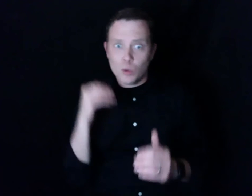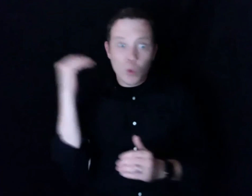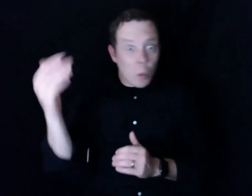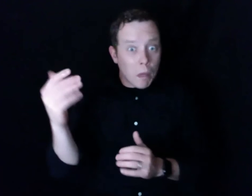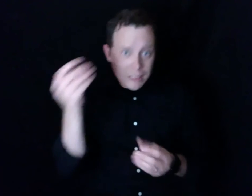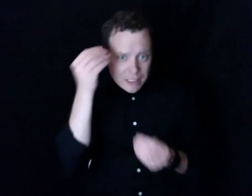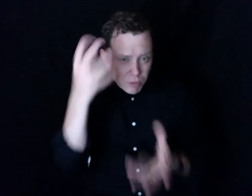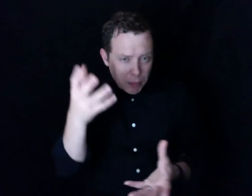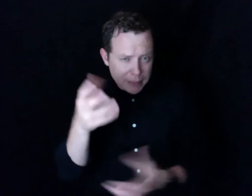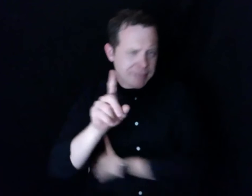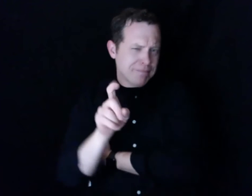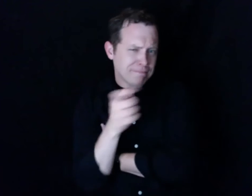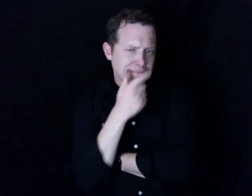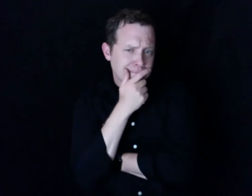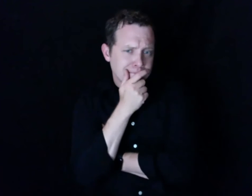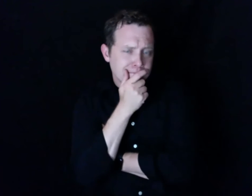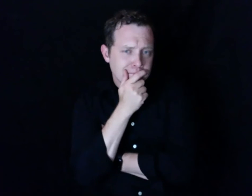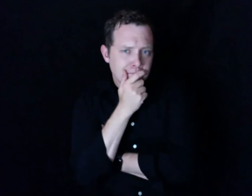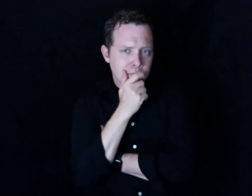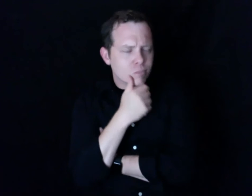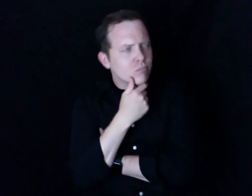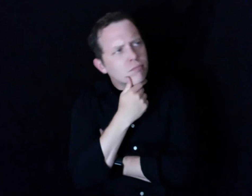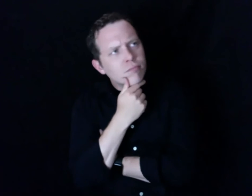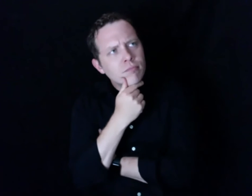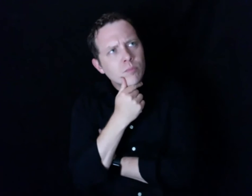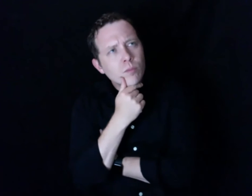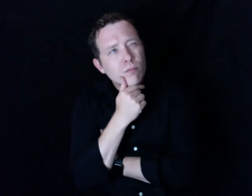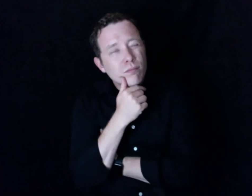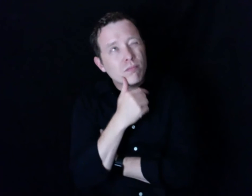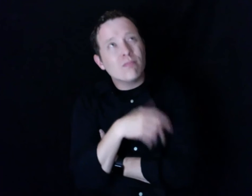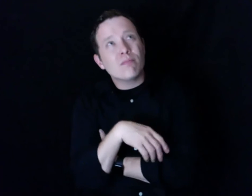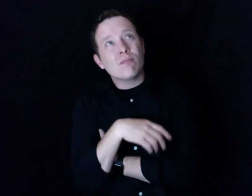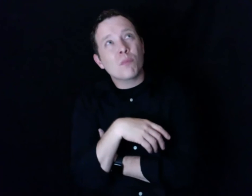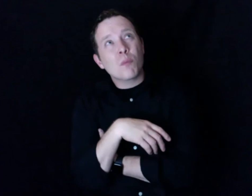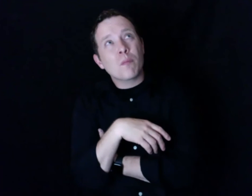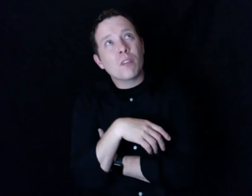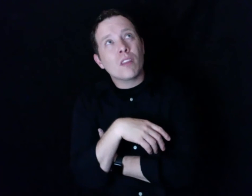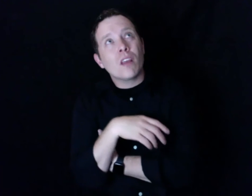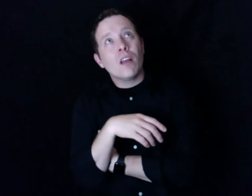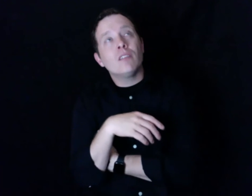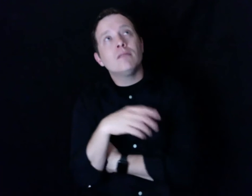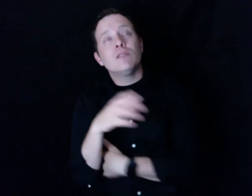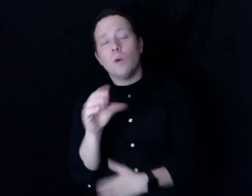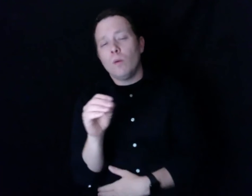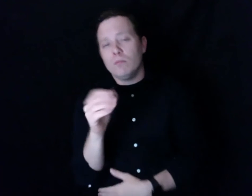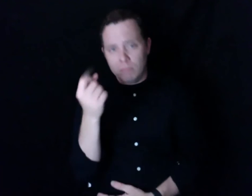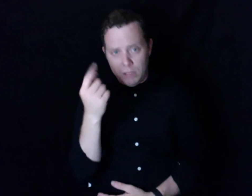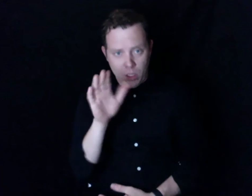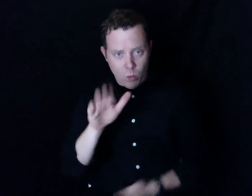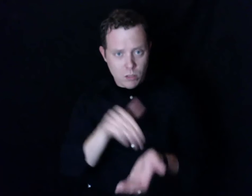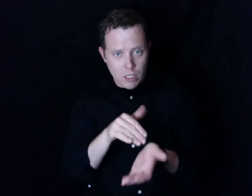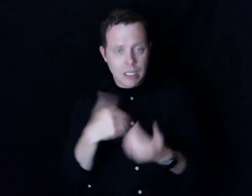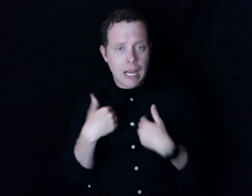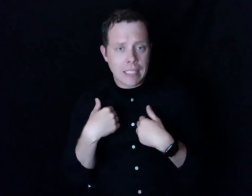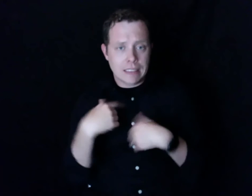You know, so there is such thing as your doctor having limited time, right? So that's